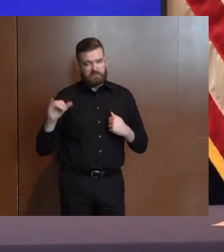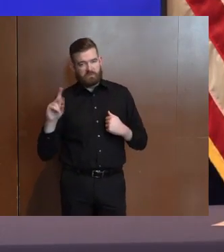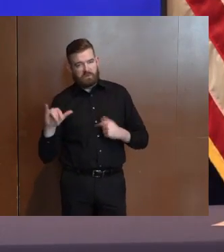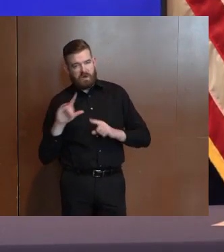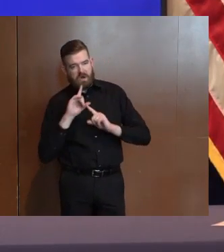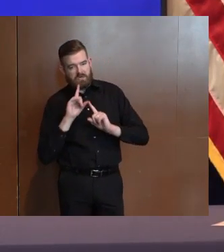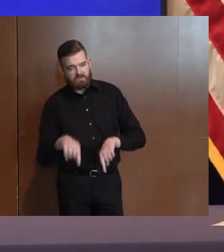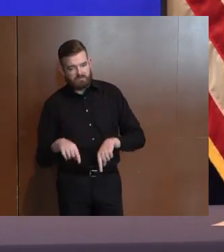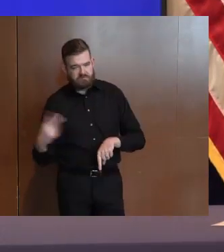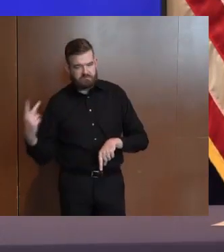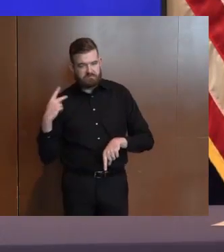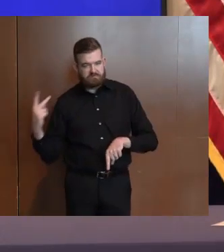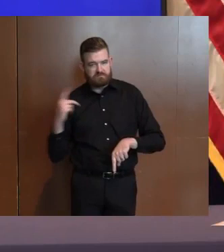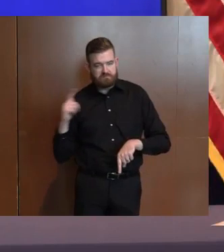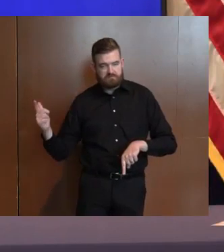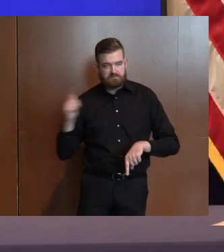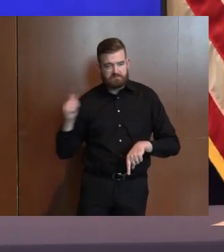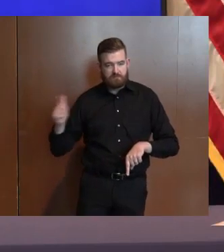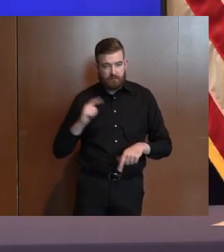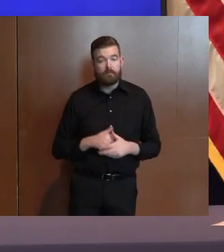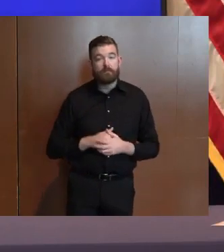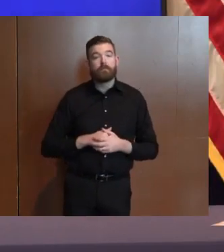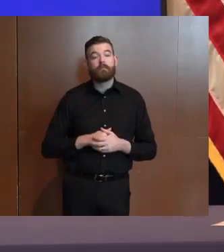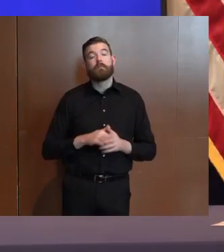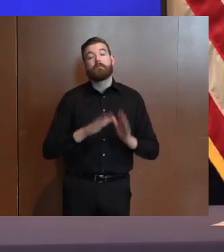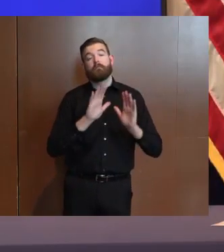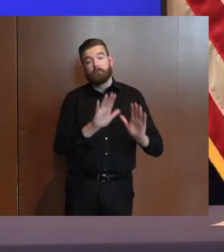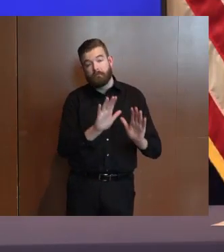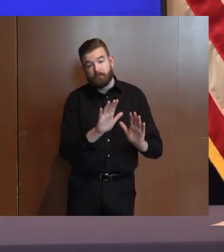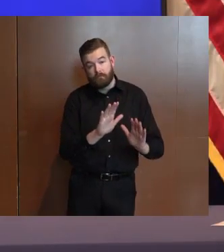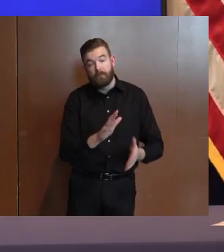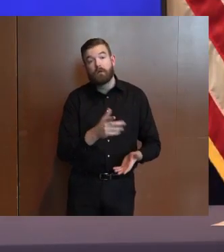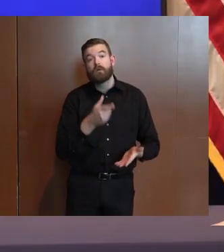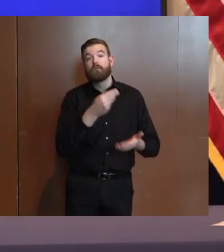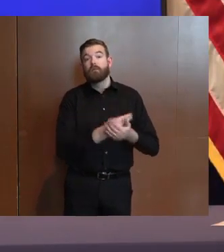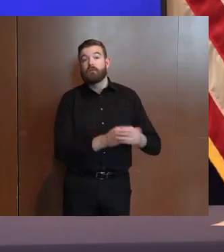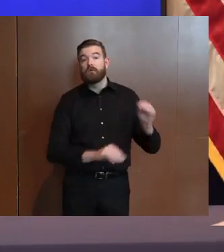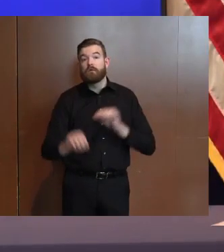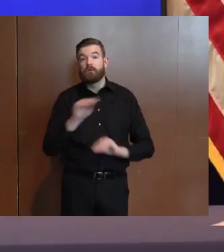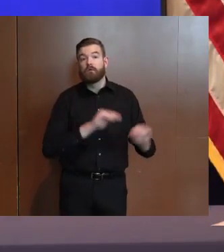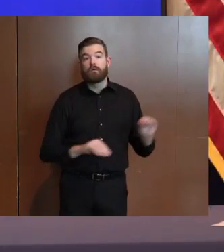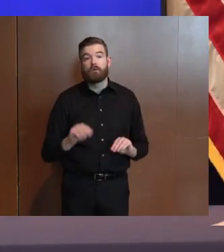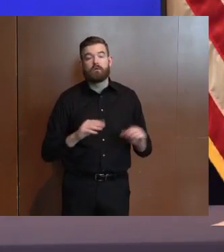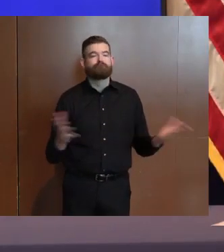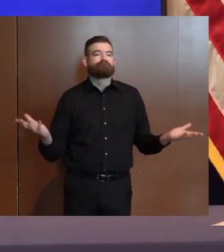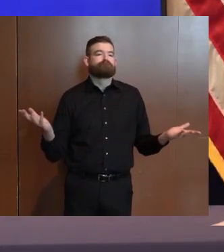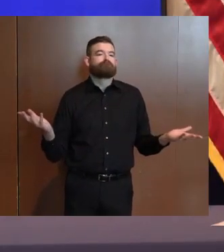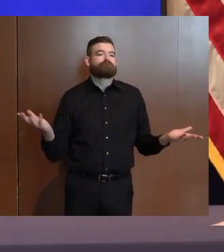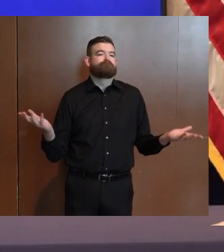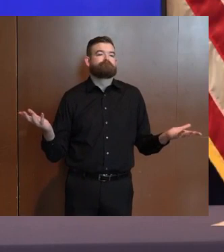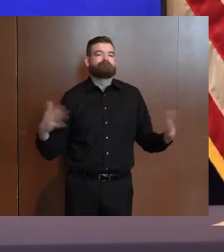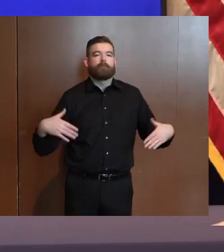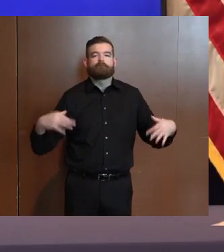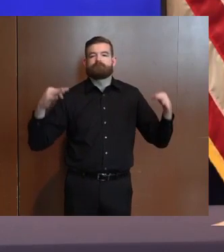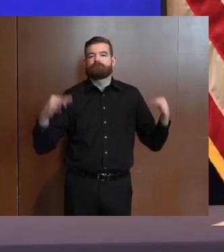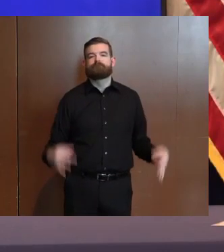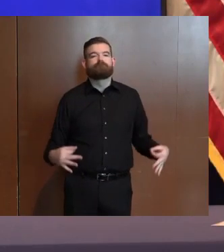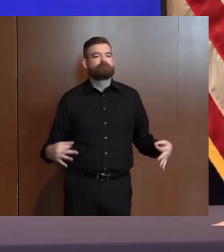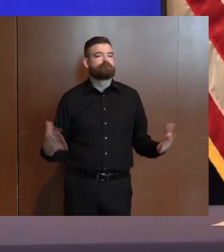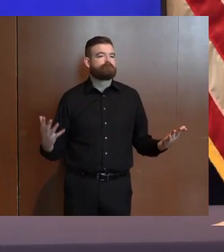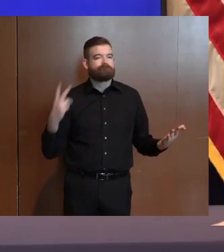All of this, as you can imagine, on the budget front, a lot of this is to be determined. I want to use this, but the answer is we'll meet